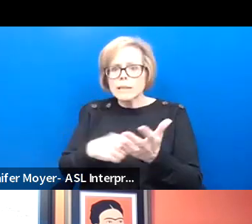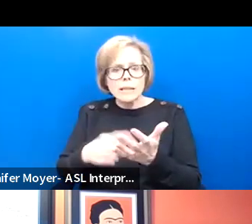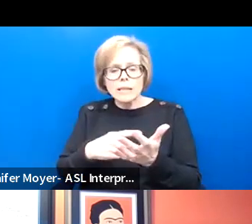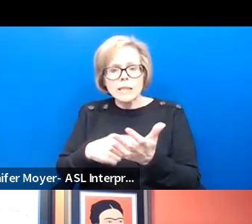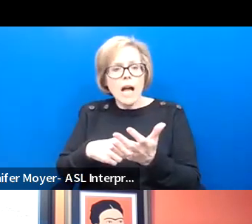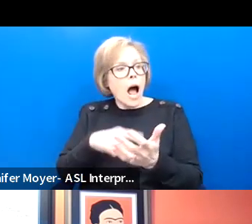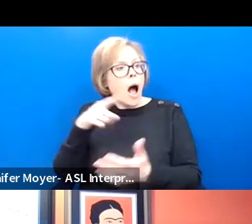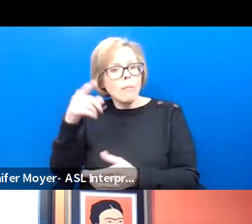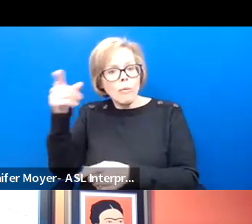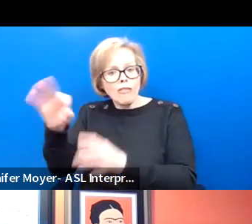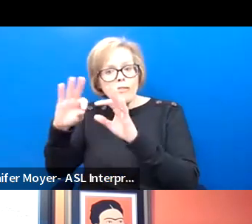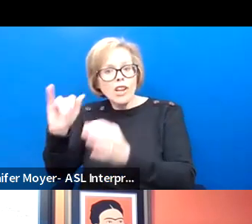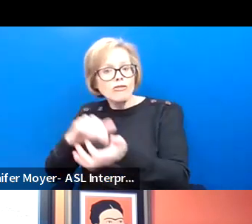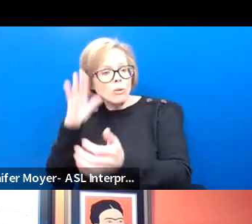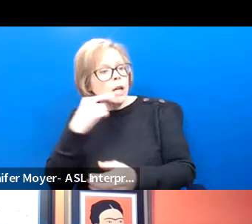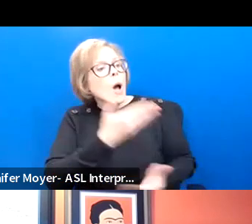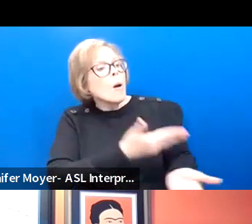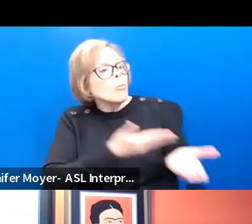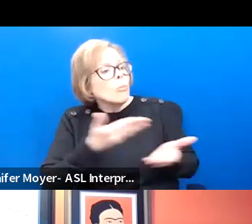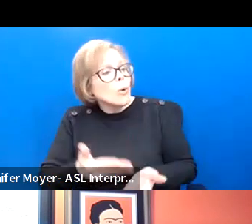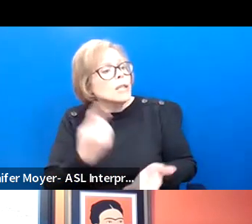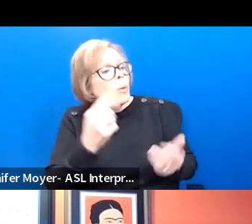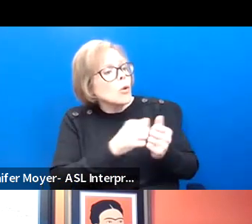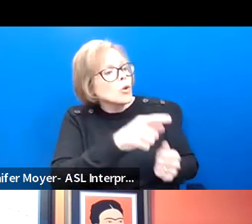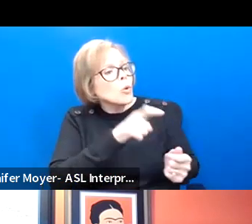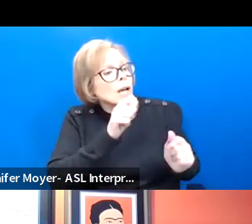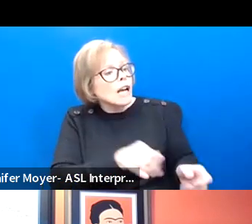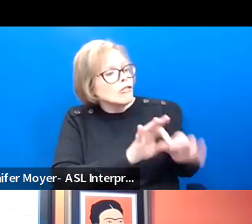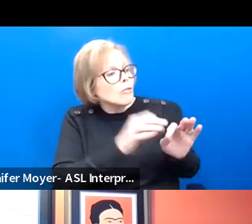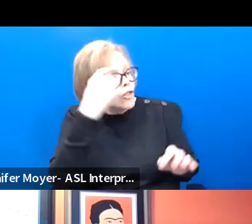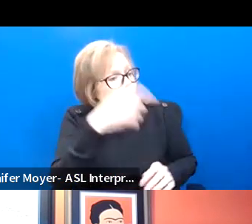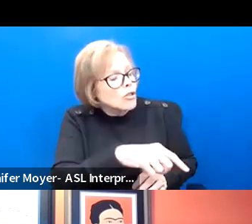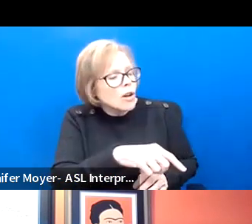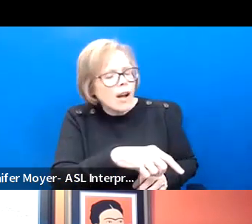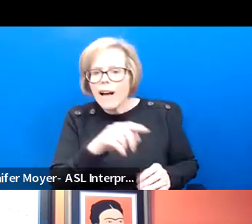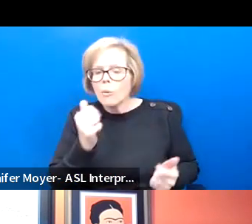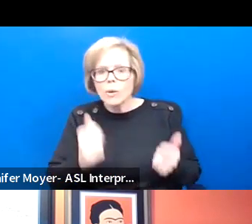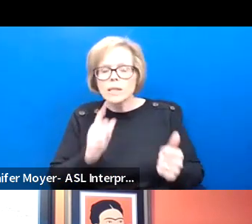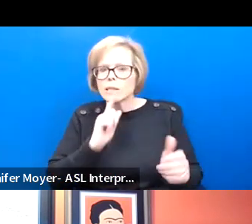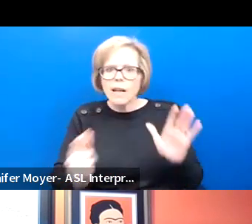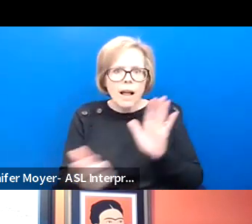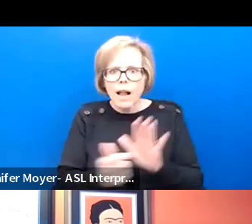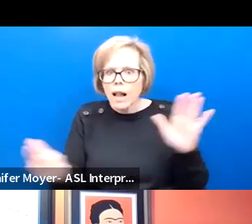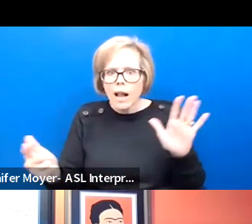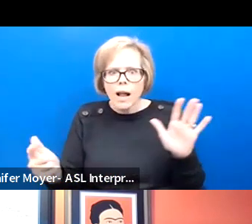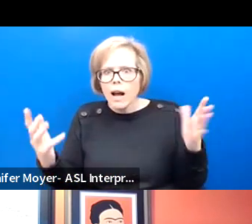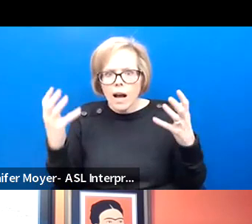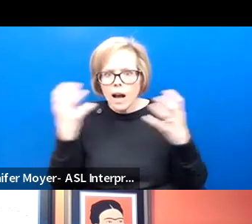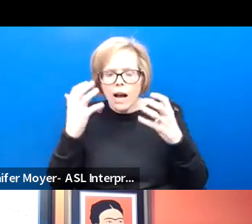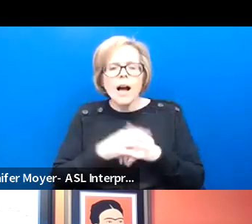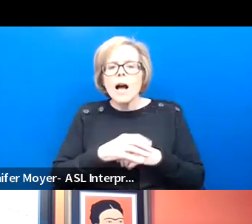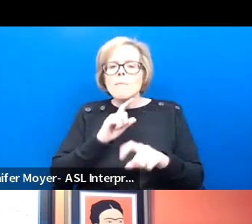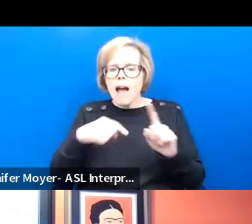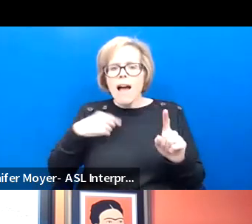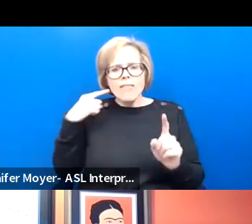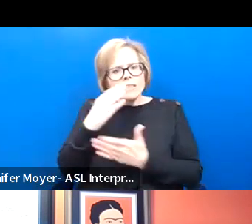bring someone that speaks your language or we won't be able to see you, which is so against law. But I think that